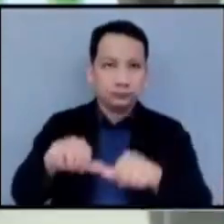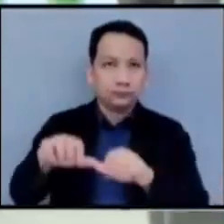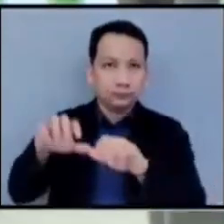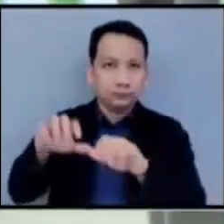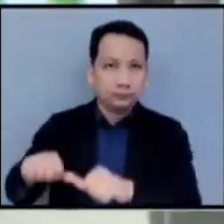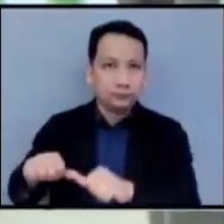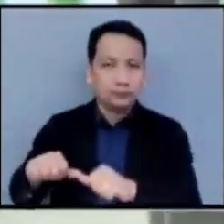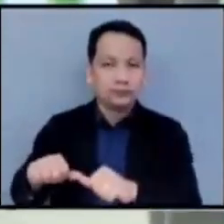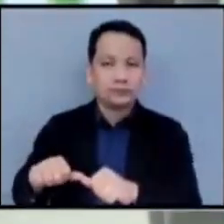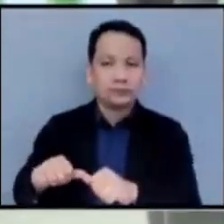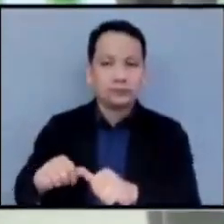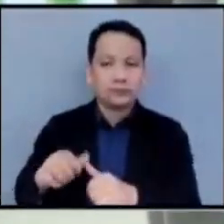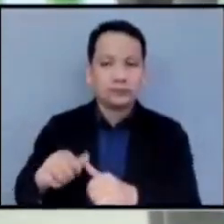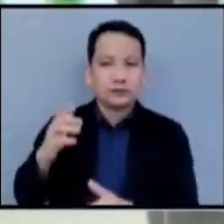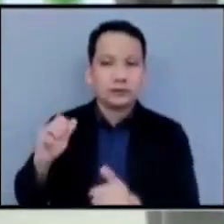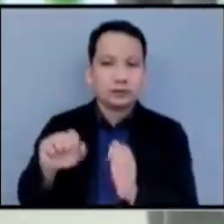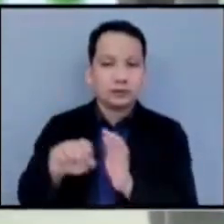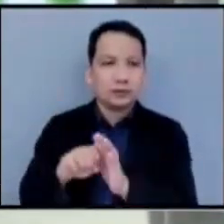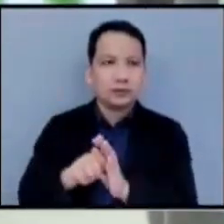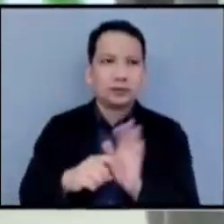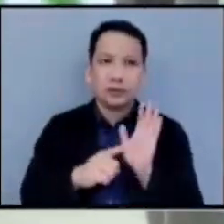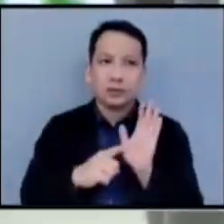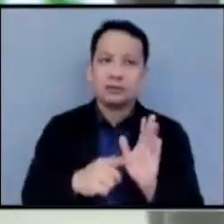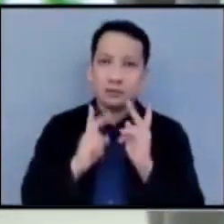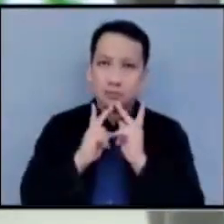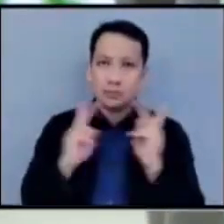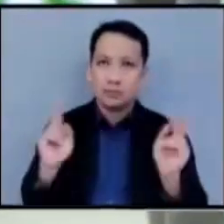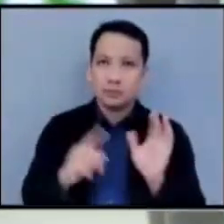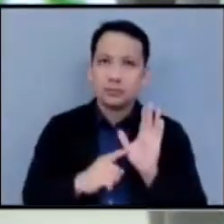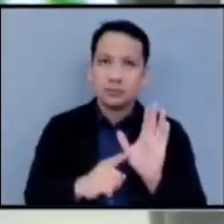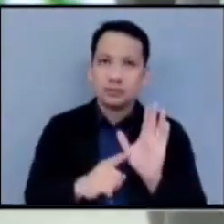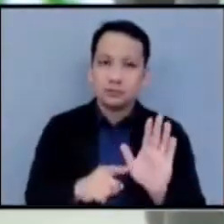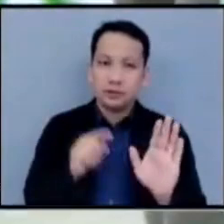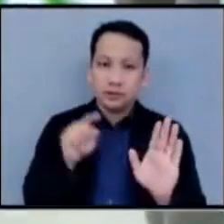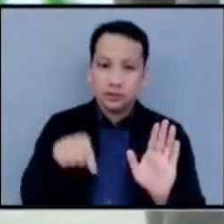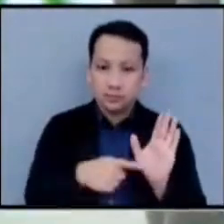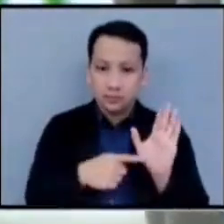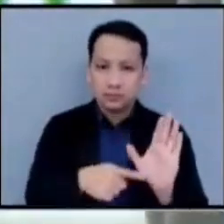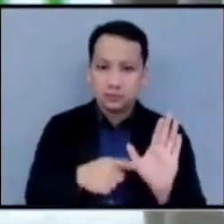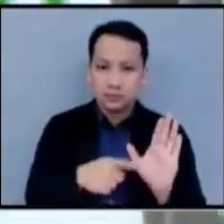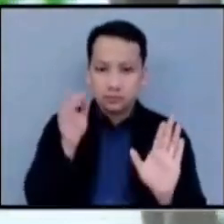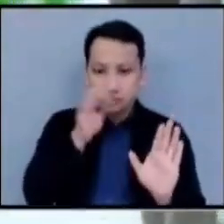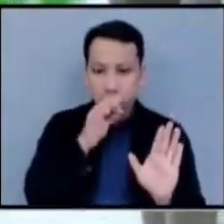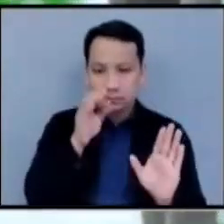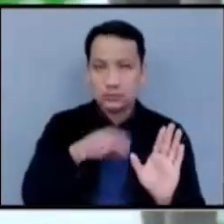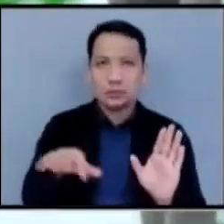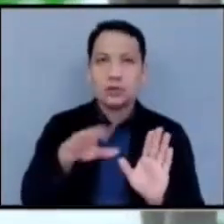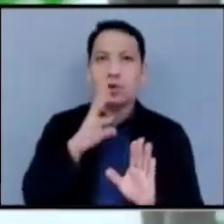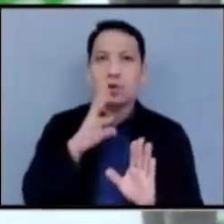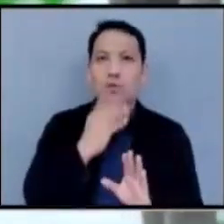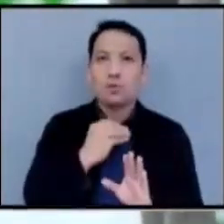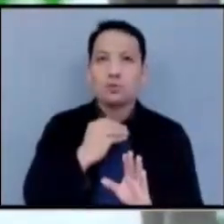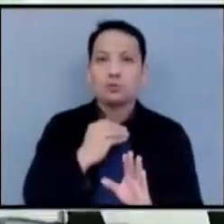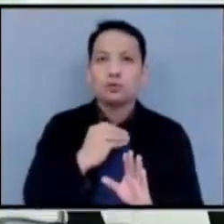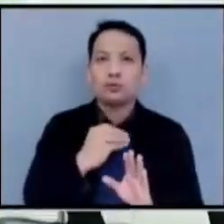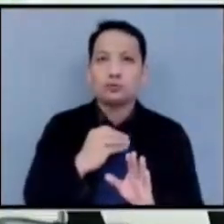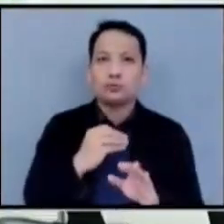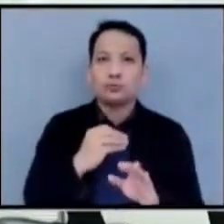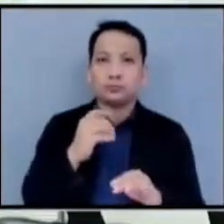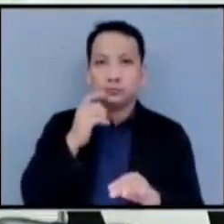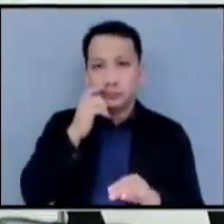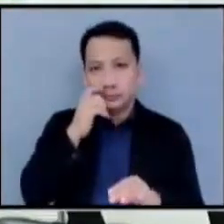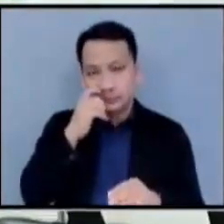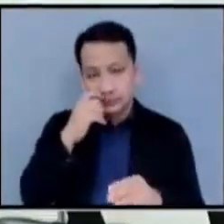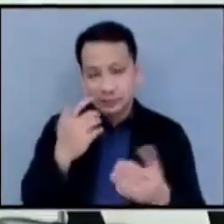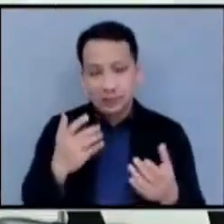At magsasample talaga kami publicly to make sure that Filipinos who try to game the system will learn their lessons. Ayon